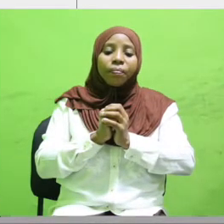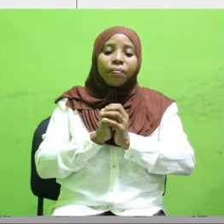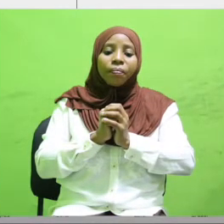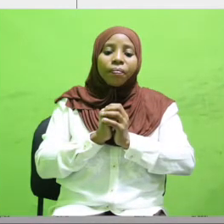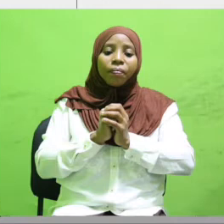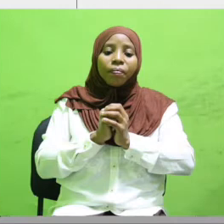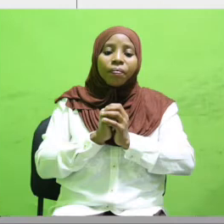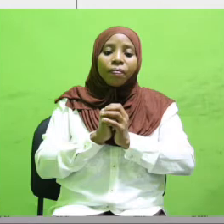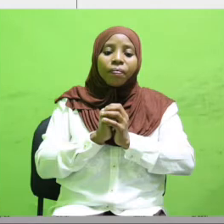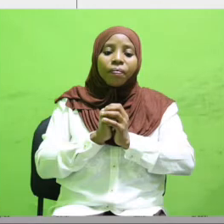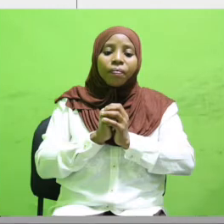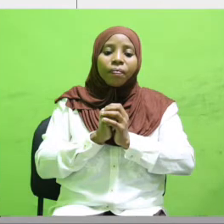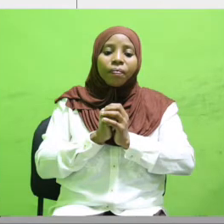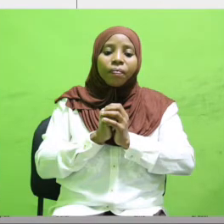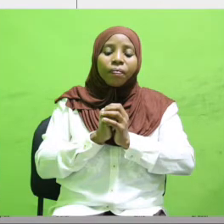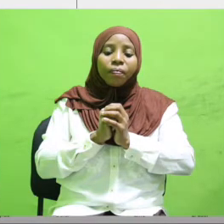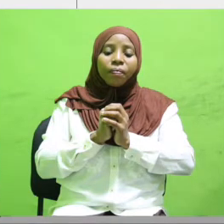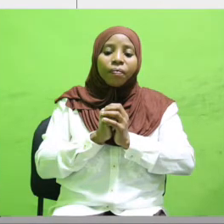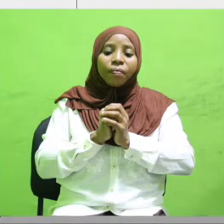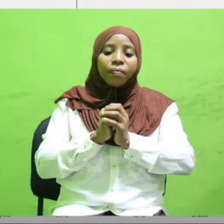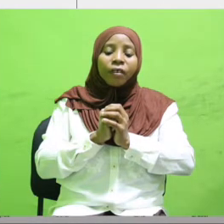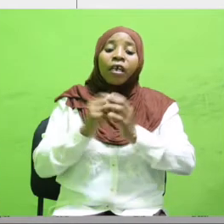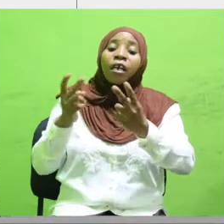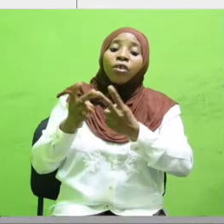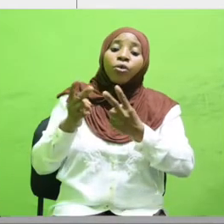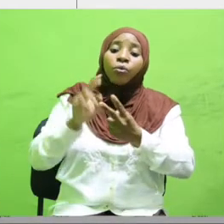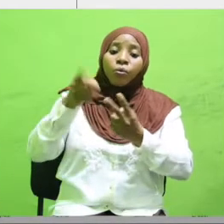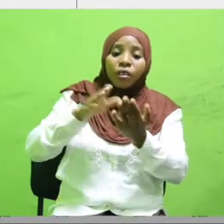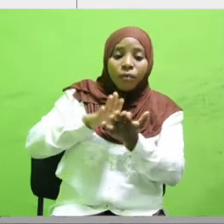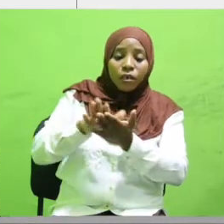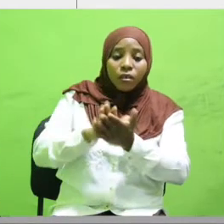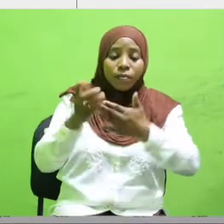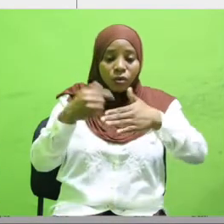it to grow, it reproduces sexually.